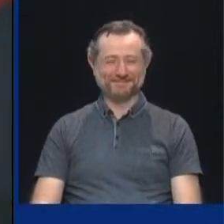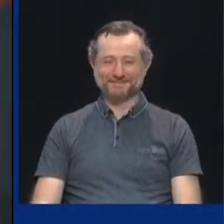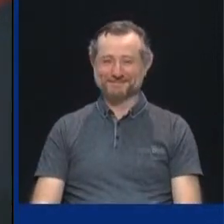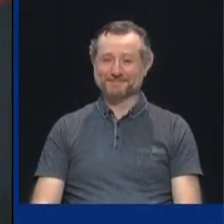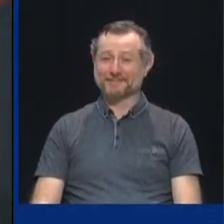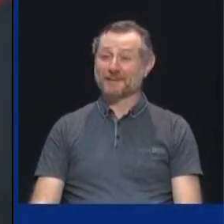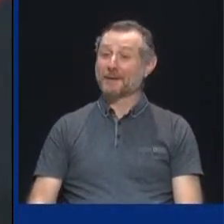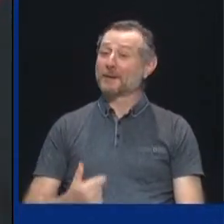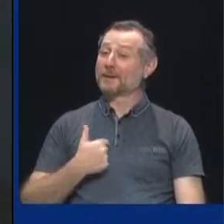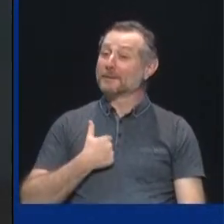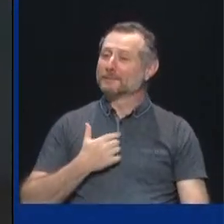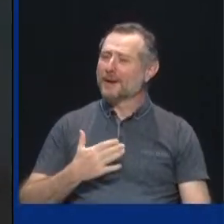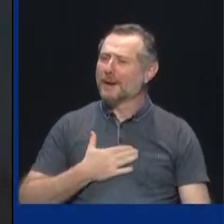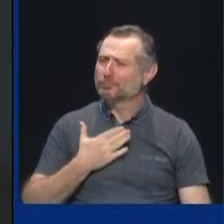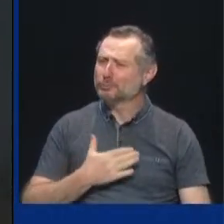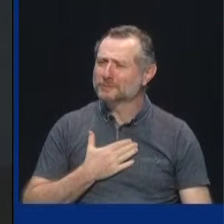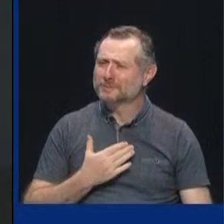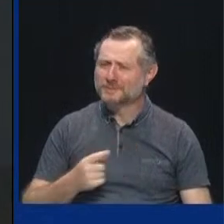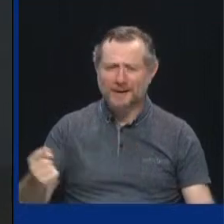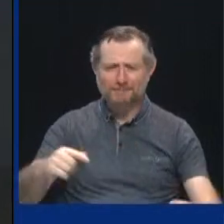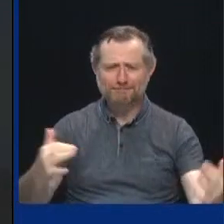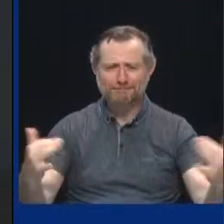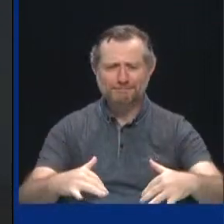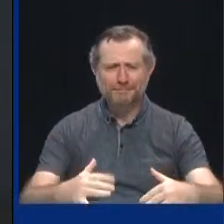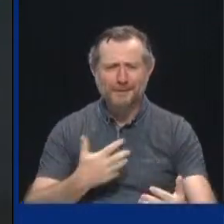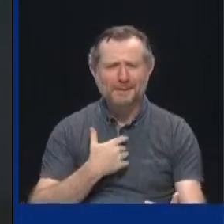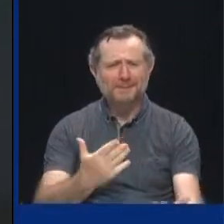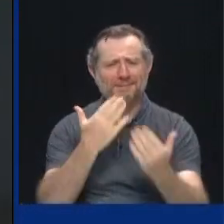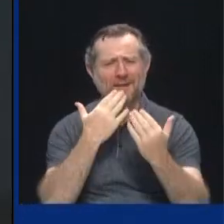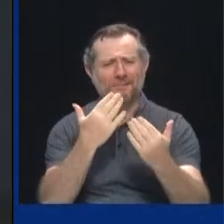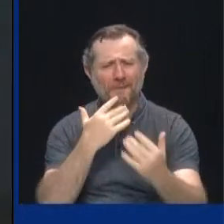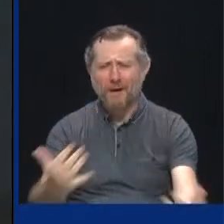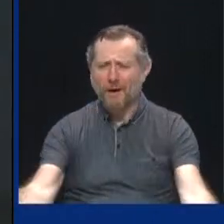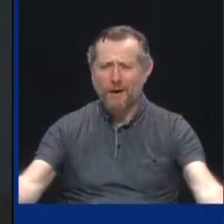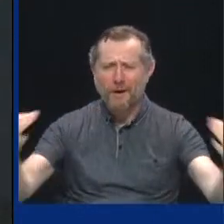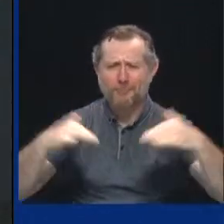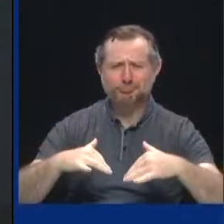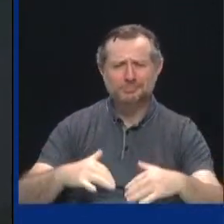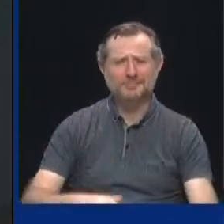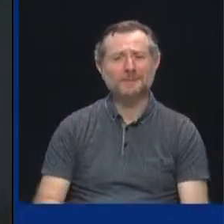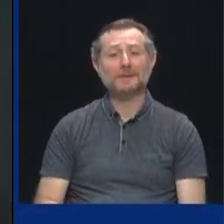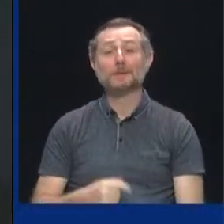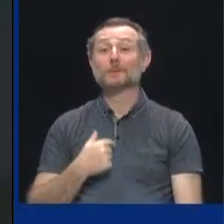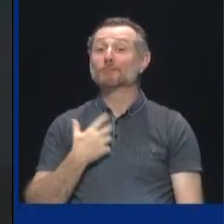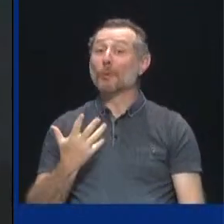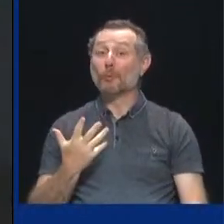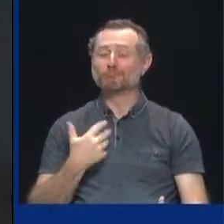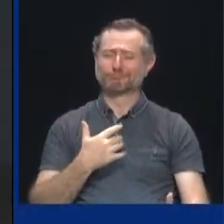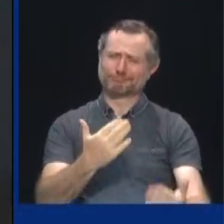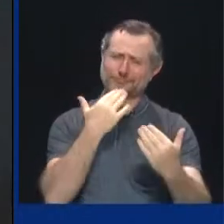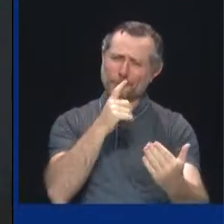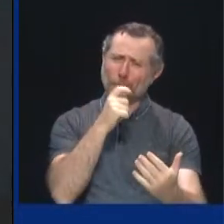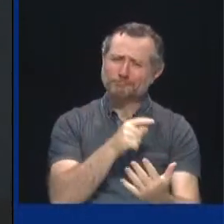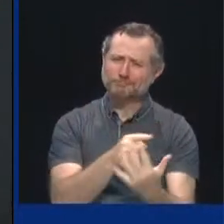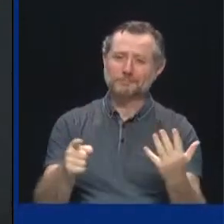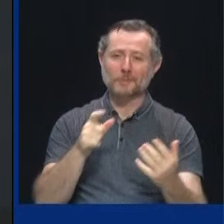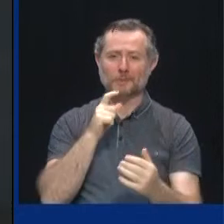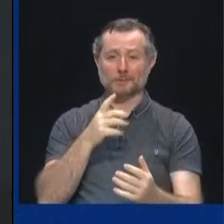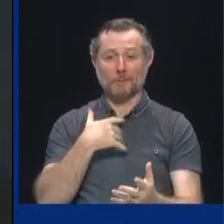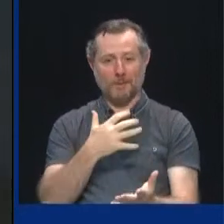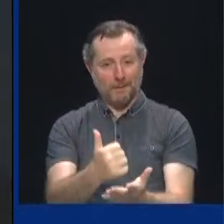Pleasure to be with you. Let me thank you for being here. More, let me thank you for what you're going to do to help us, help this